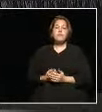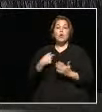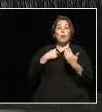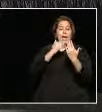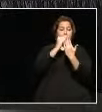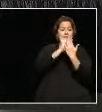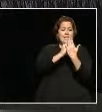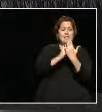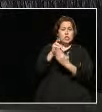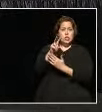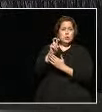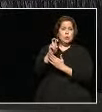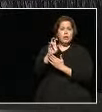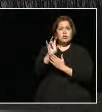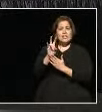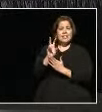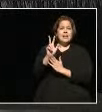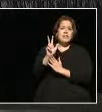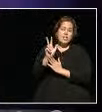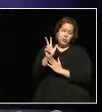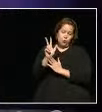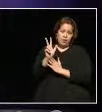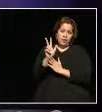listed 273